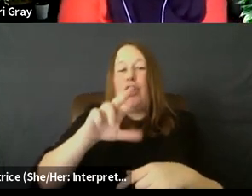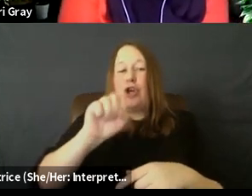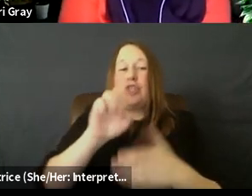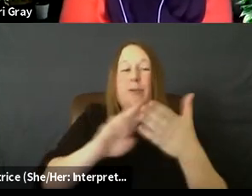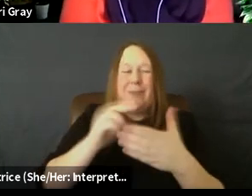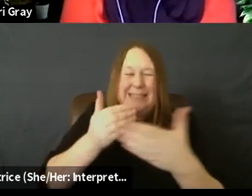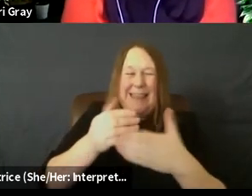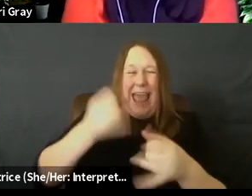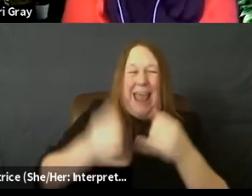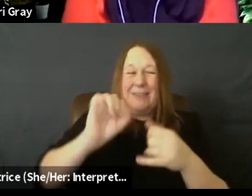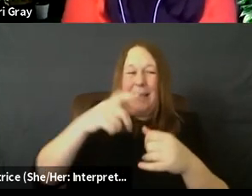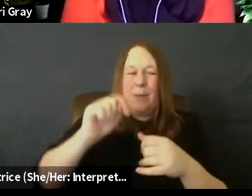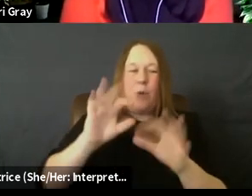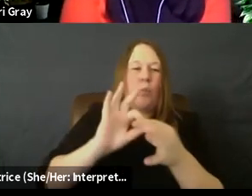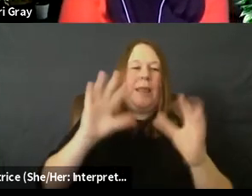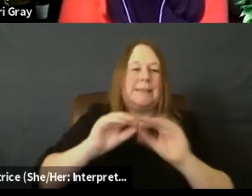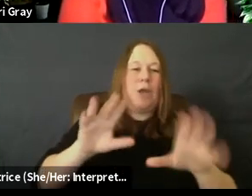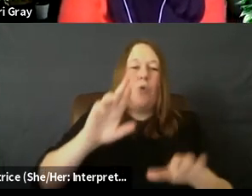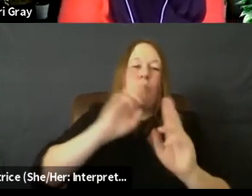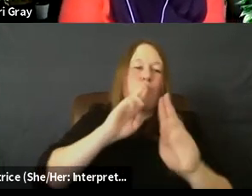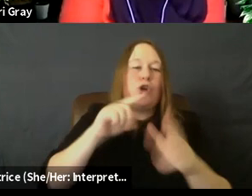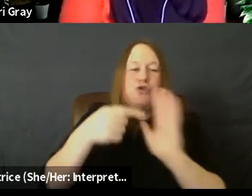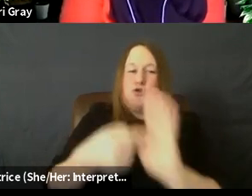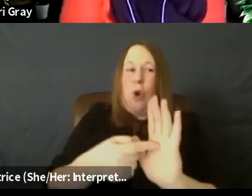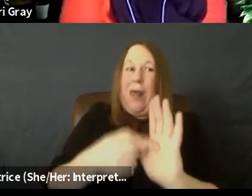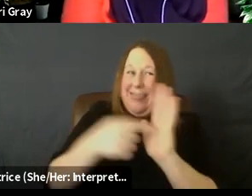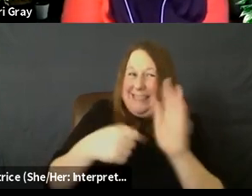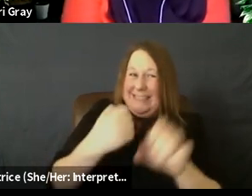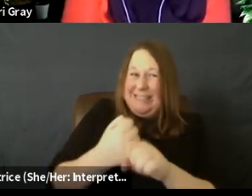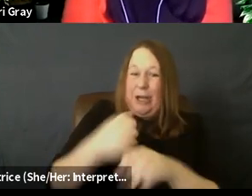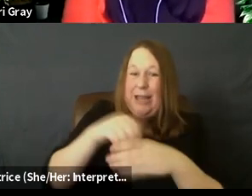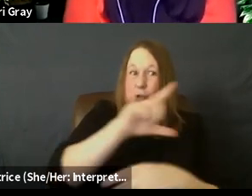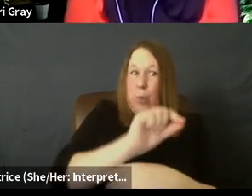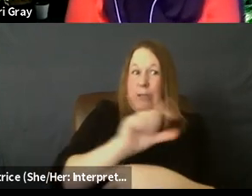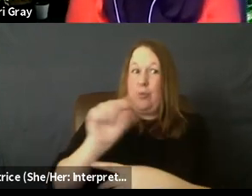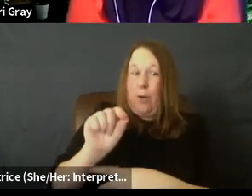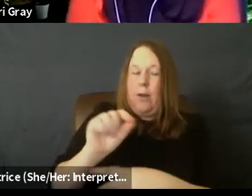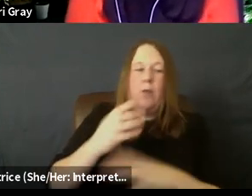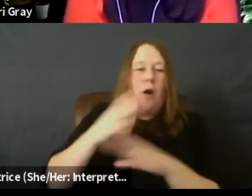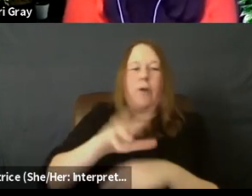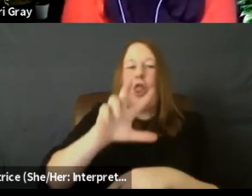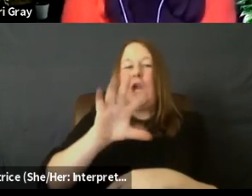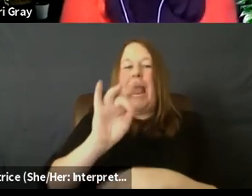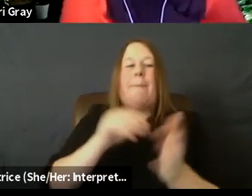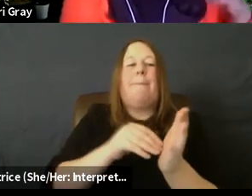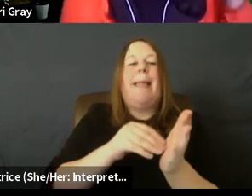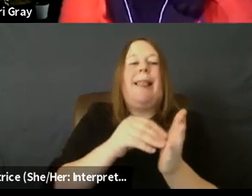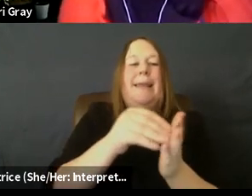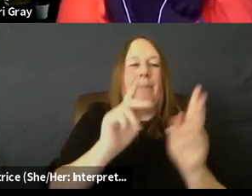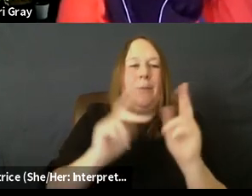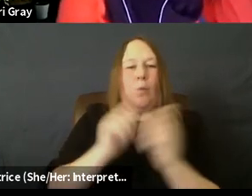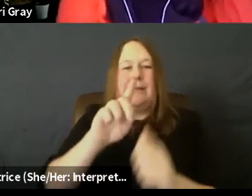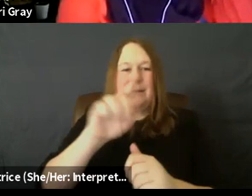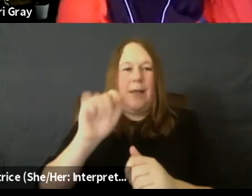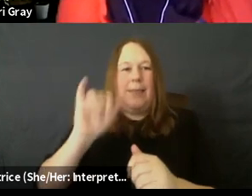September, released a report that showed that this year in 2020, there are over 38 million people with